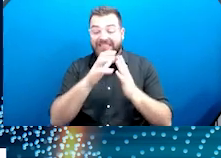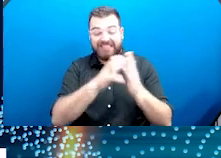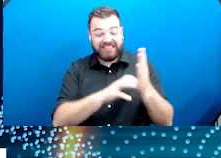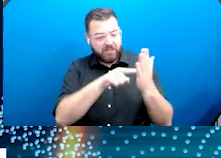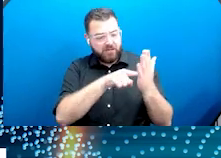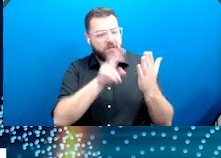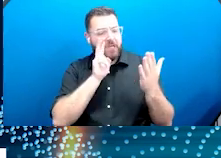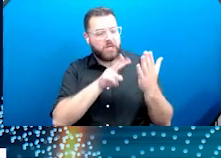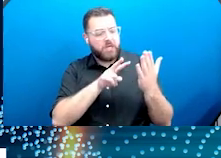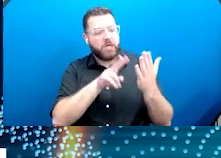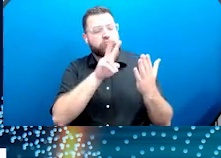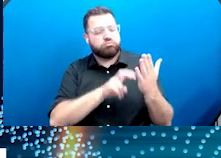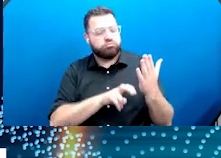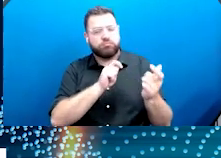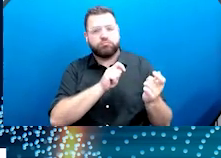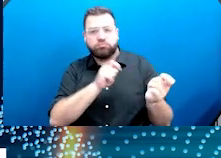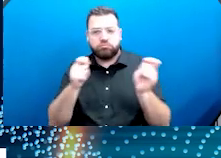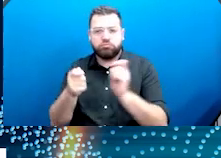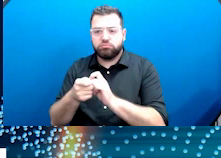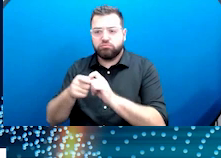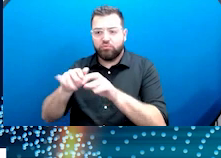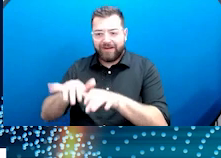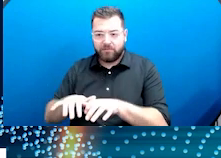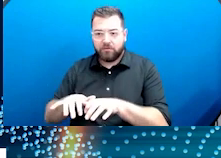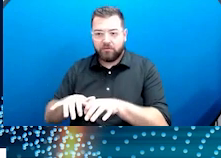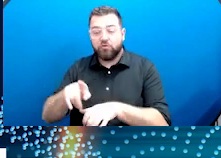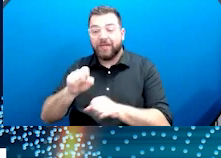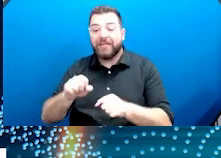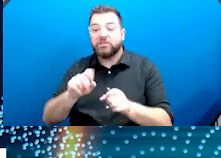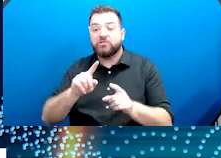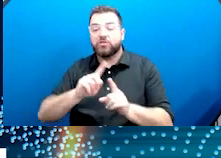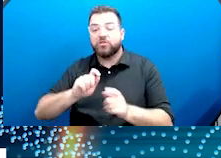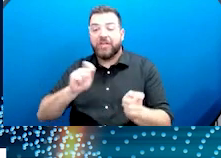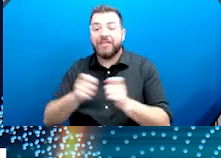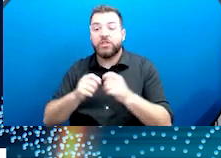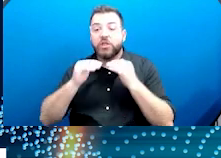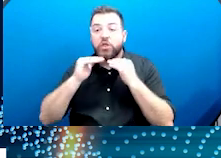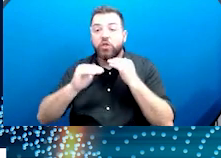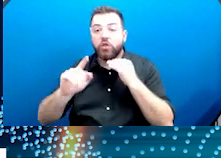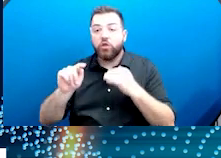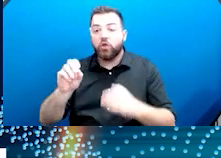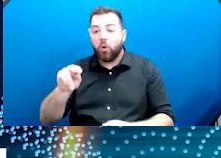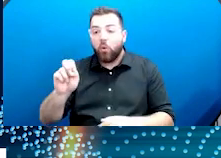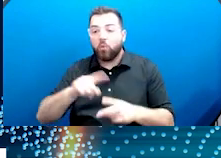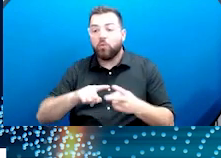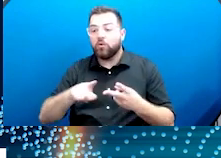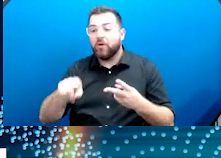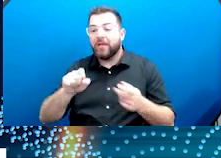it. Again, you can choose a tone or you can choose a different formality.